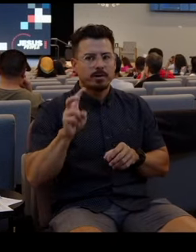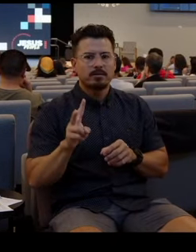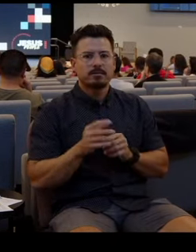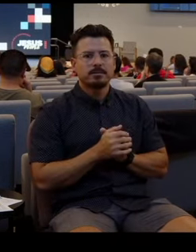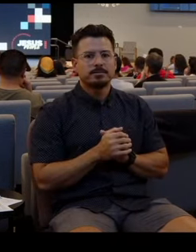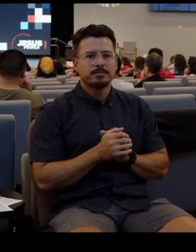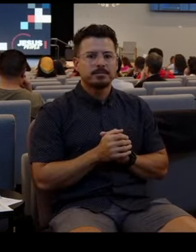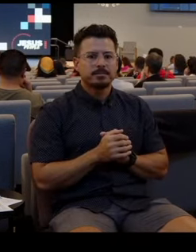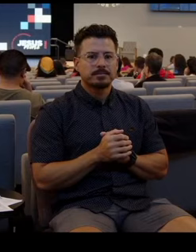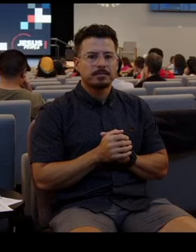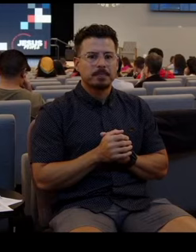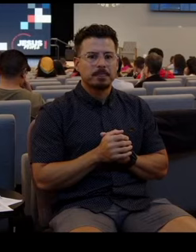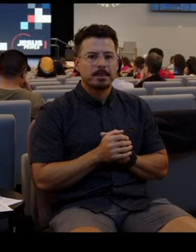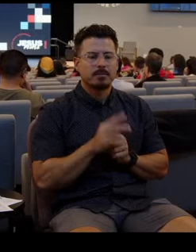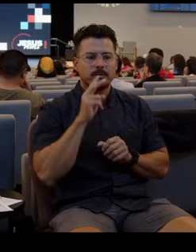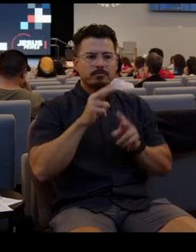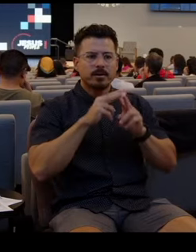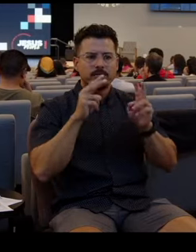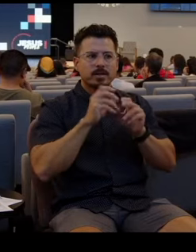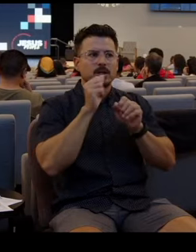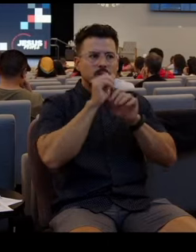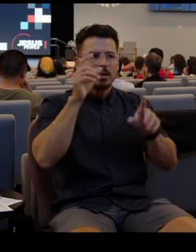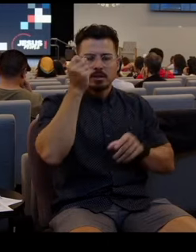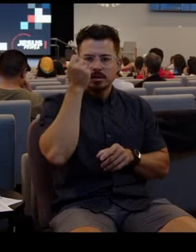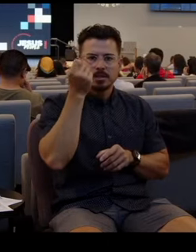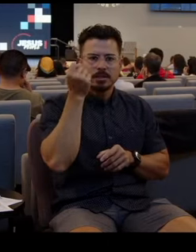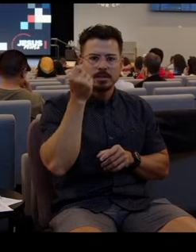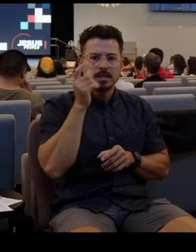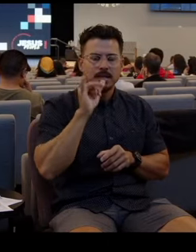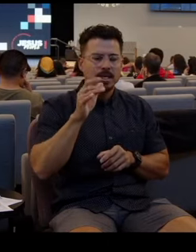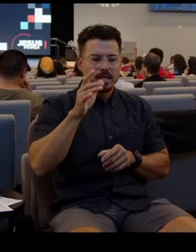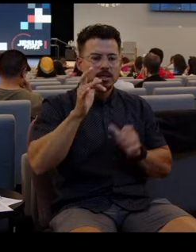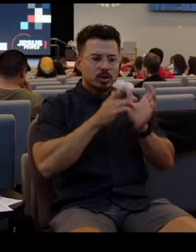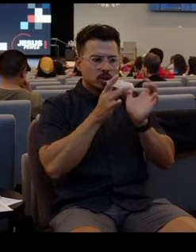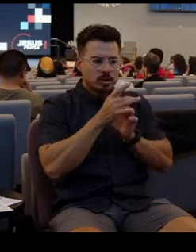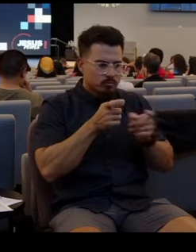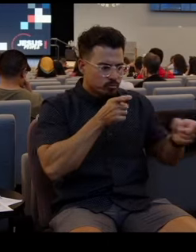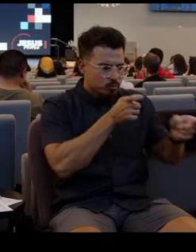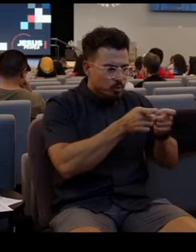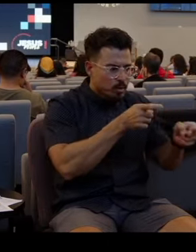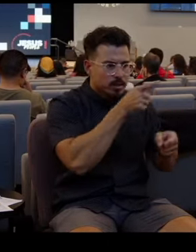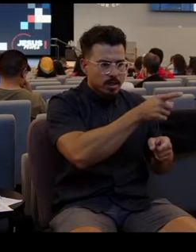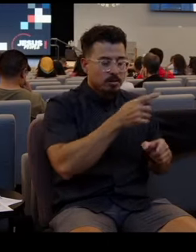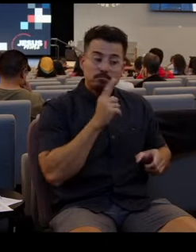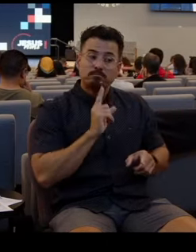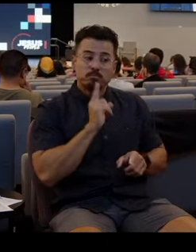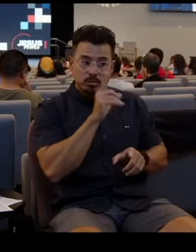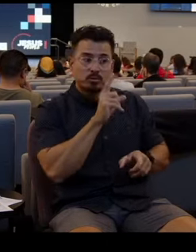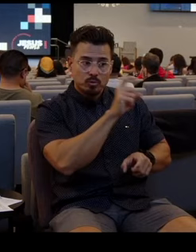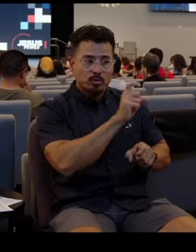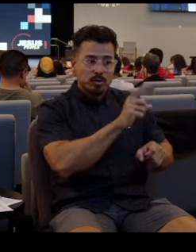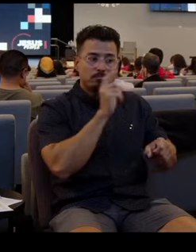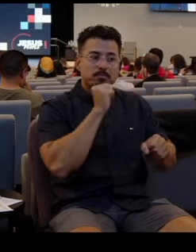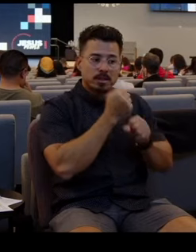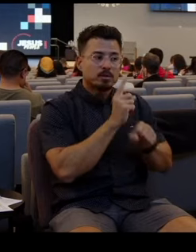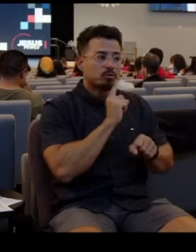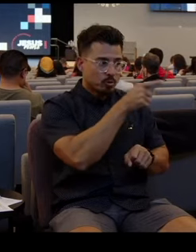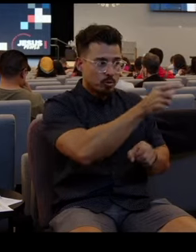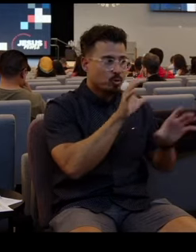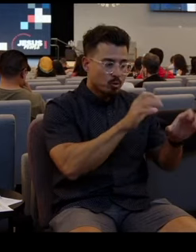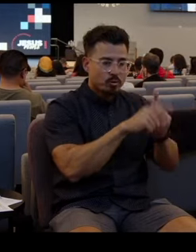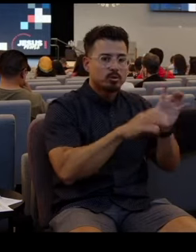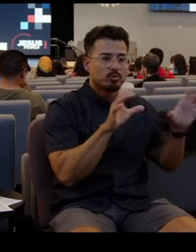listen, I'll balance that out, but I'm just saying it's very clear to understand that he directs them and he holds them accountable each for themselves.